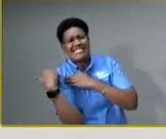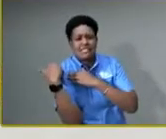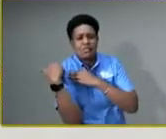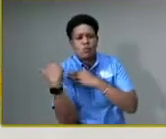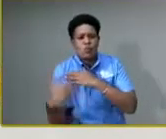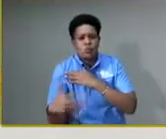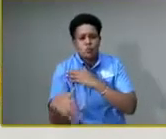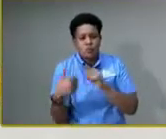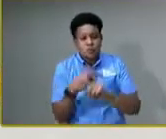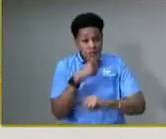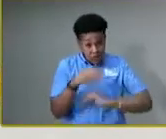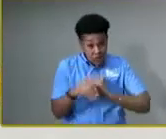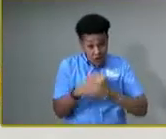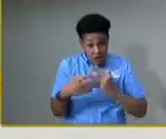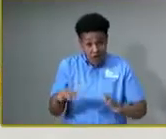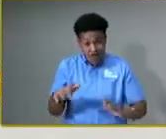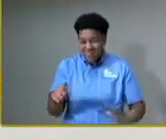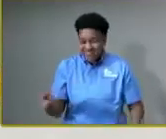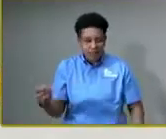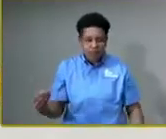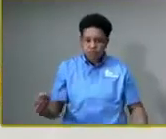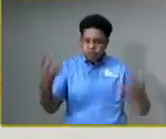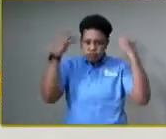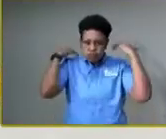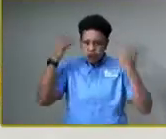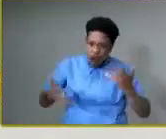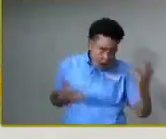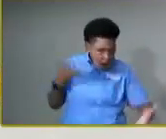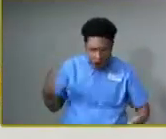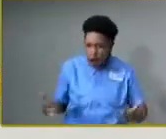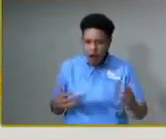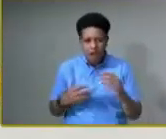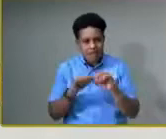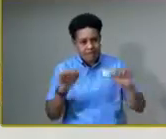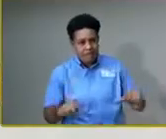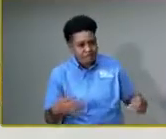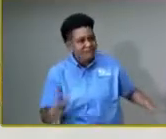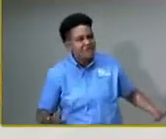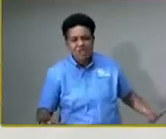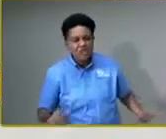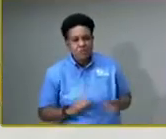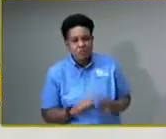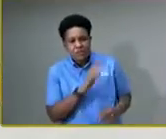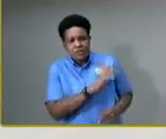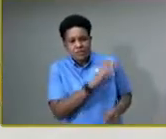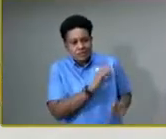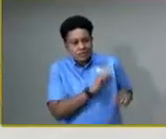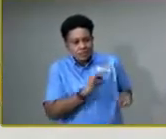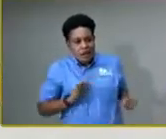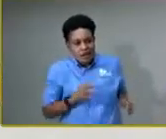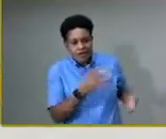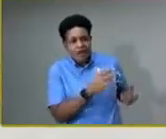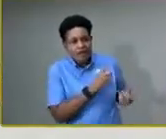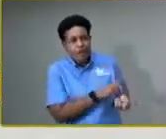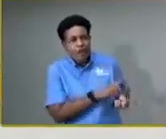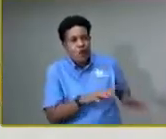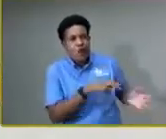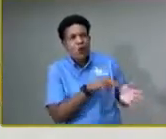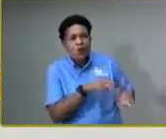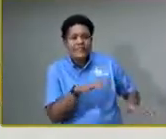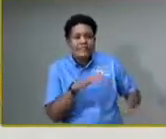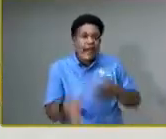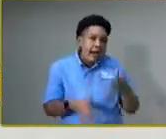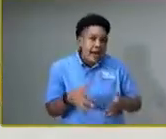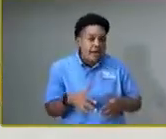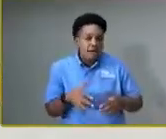an already overburdened infrastructure and clinical team. In the last